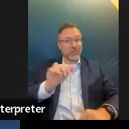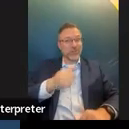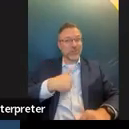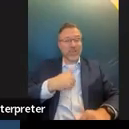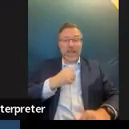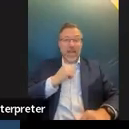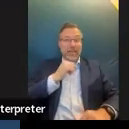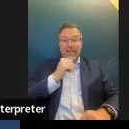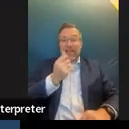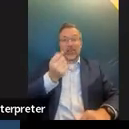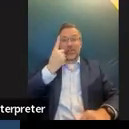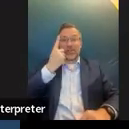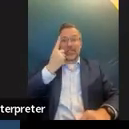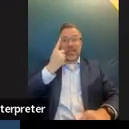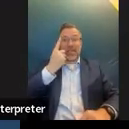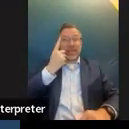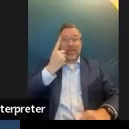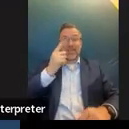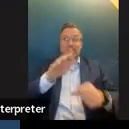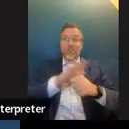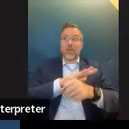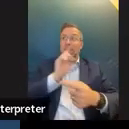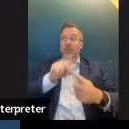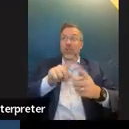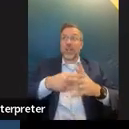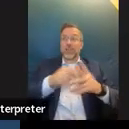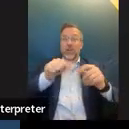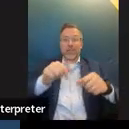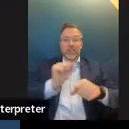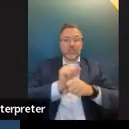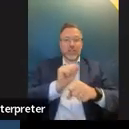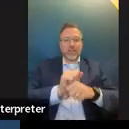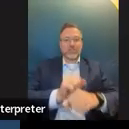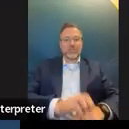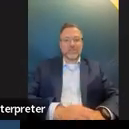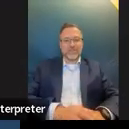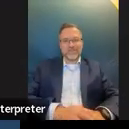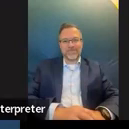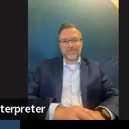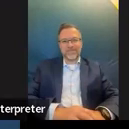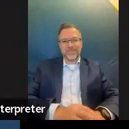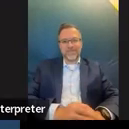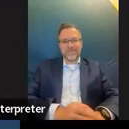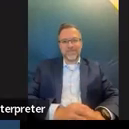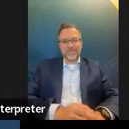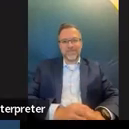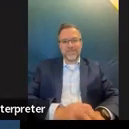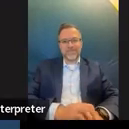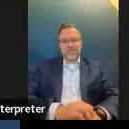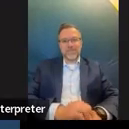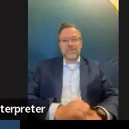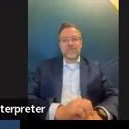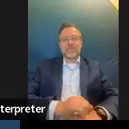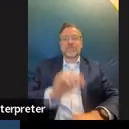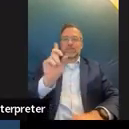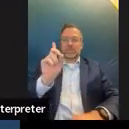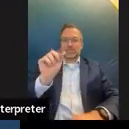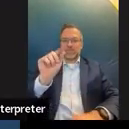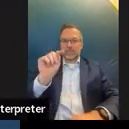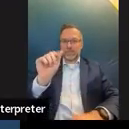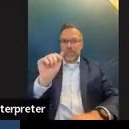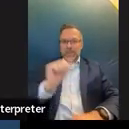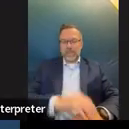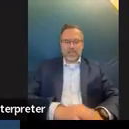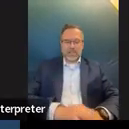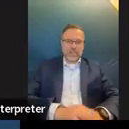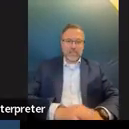I started this job. So we'll get there. All right, let's talk about data because